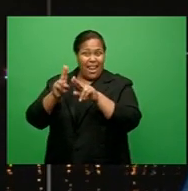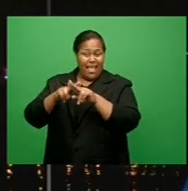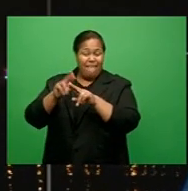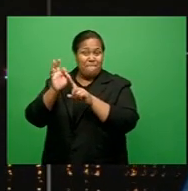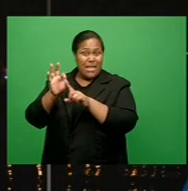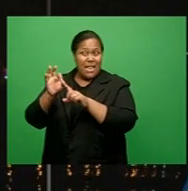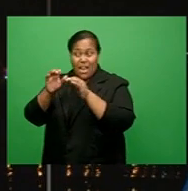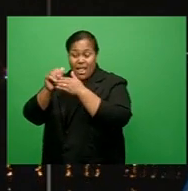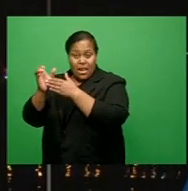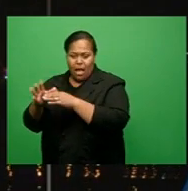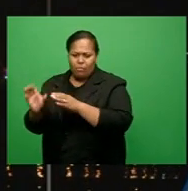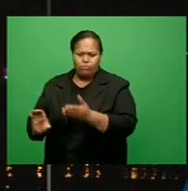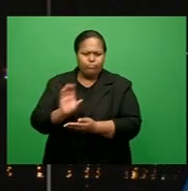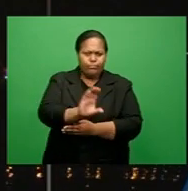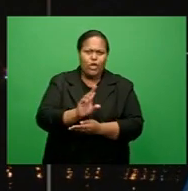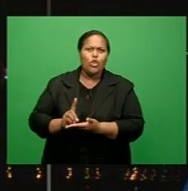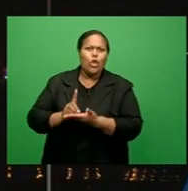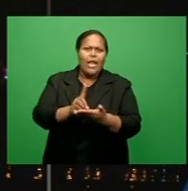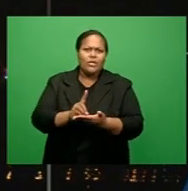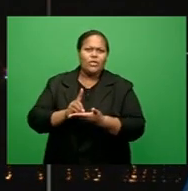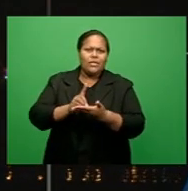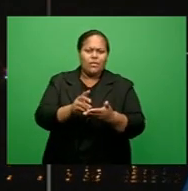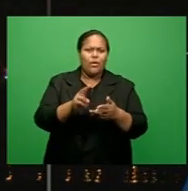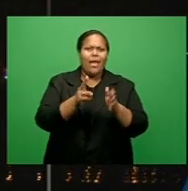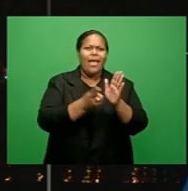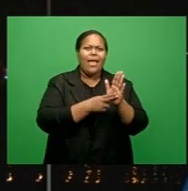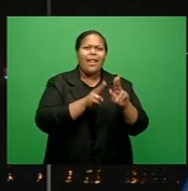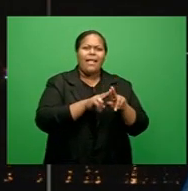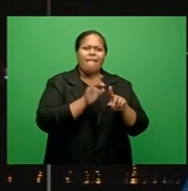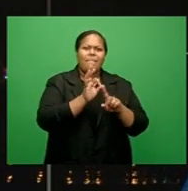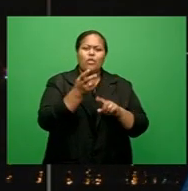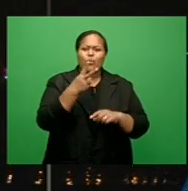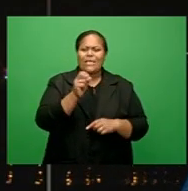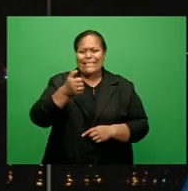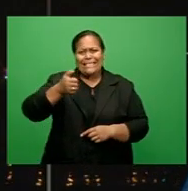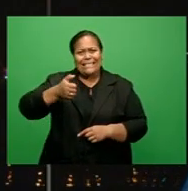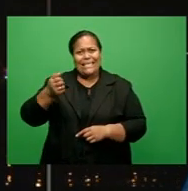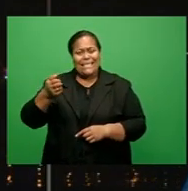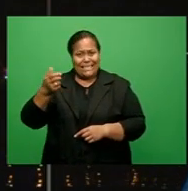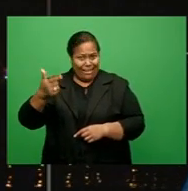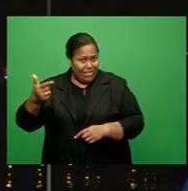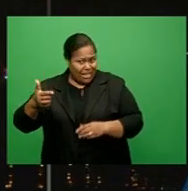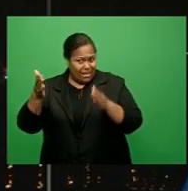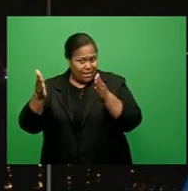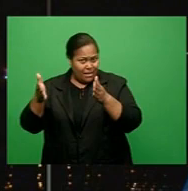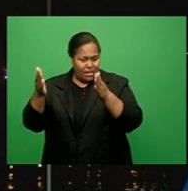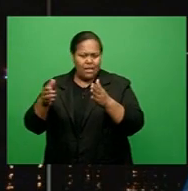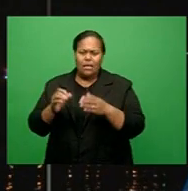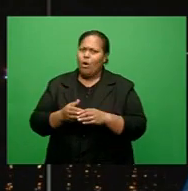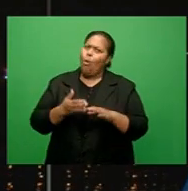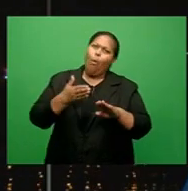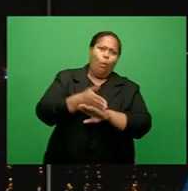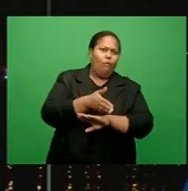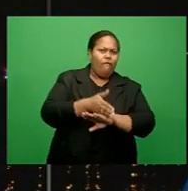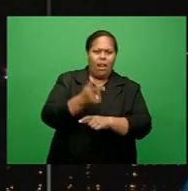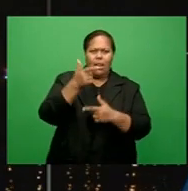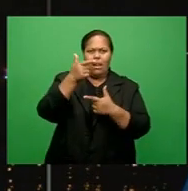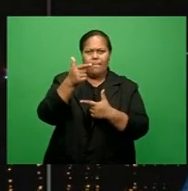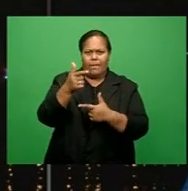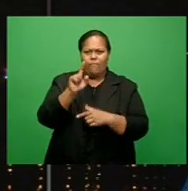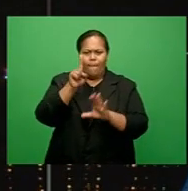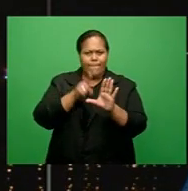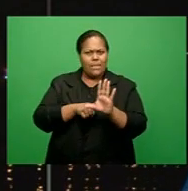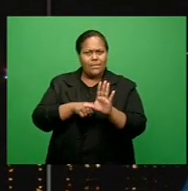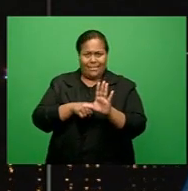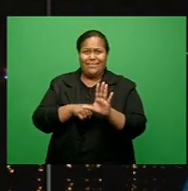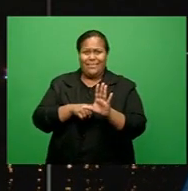to the NFP in 2016 and 2017, which exceeded the maximum amount allowed by law for any person in a year.